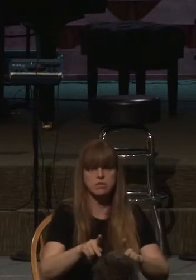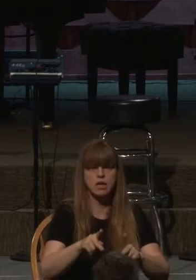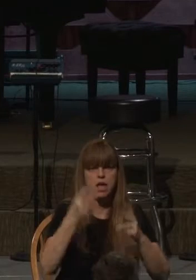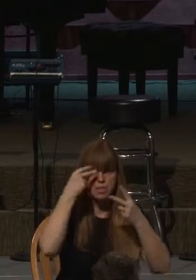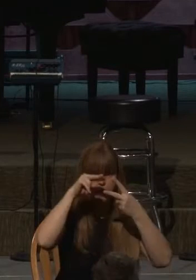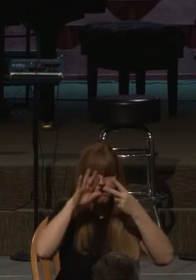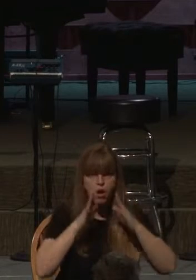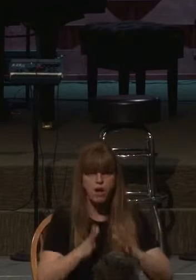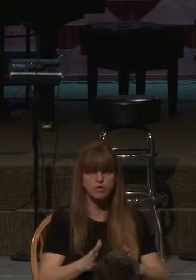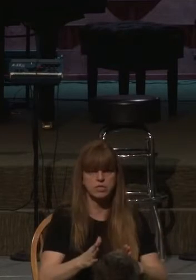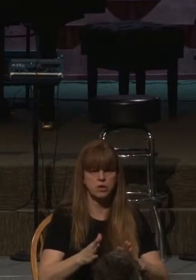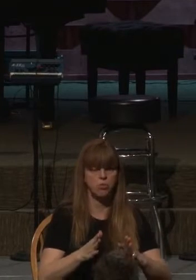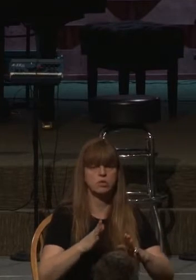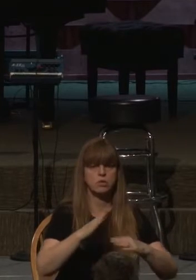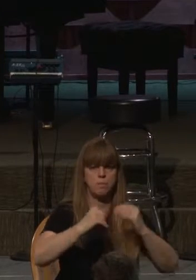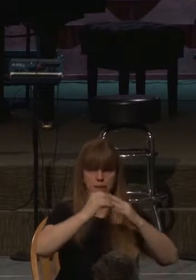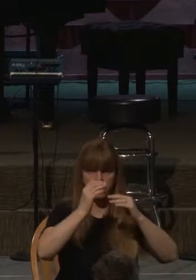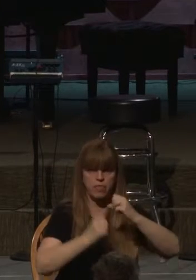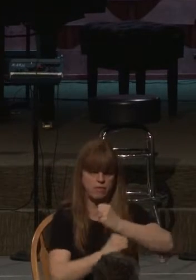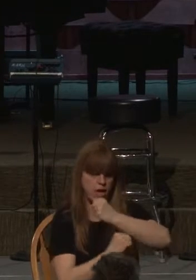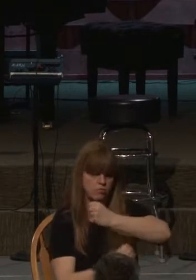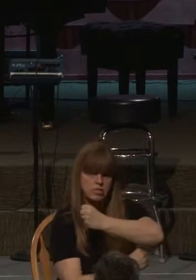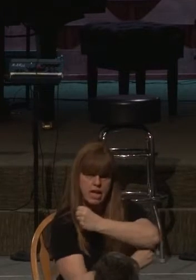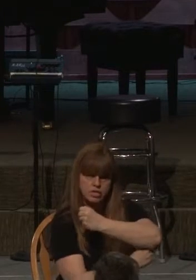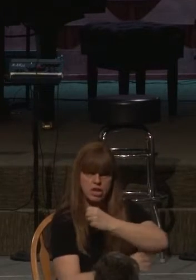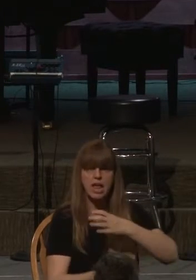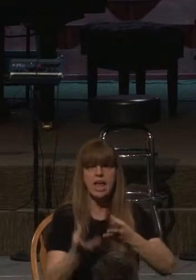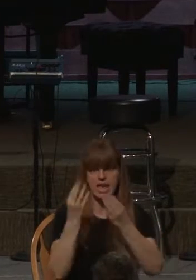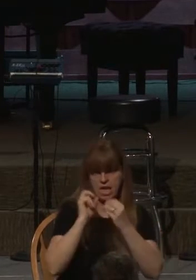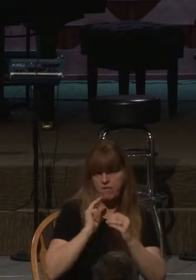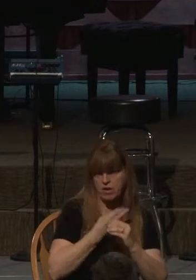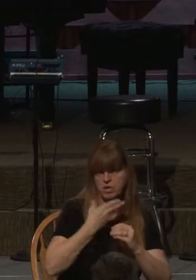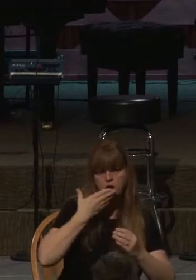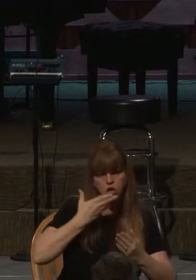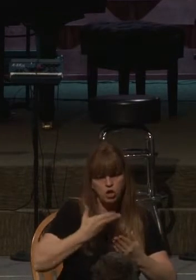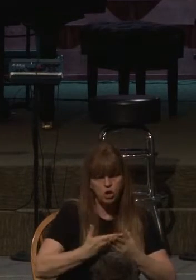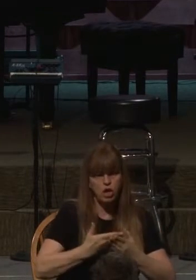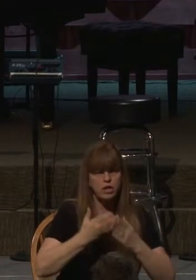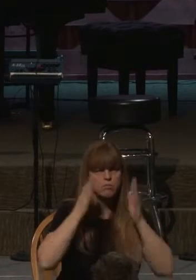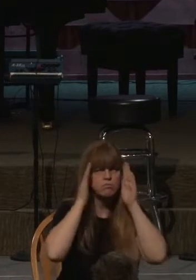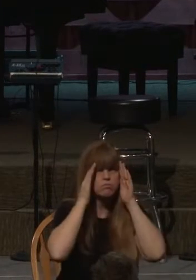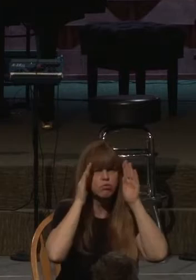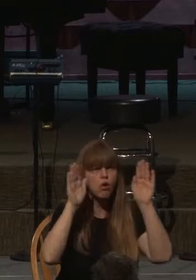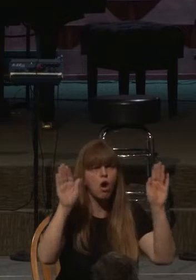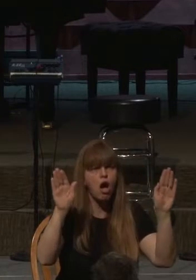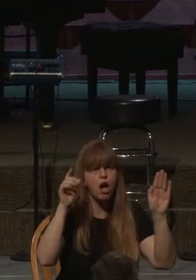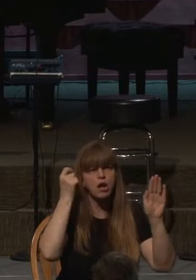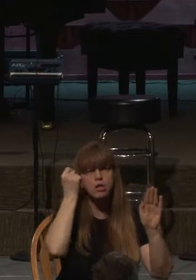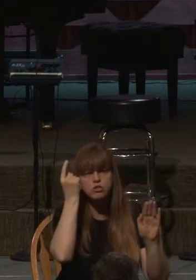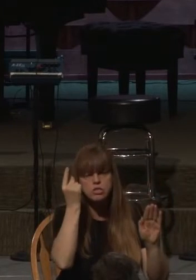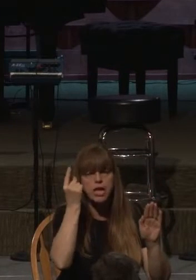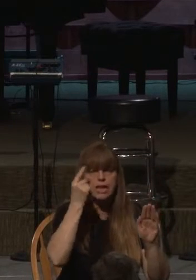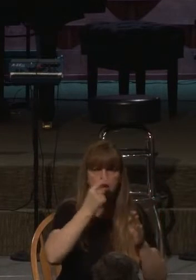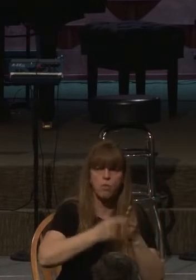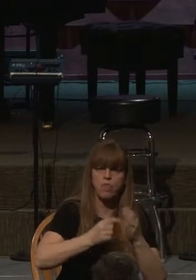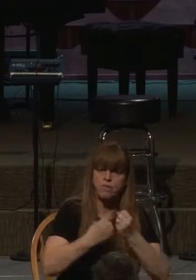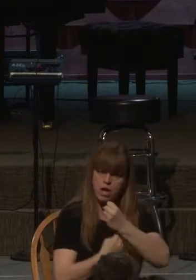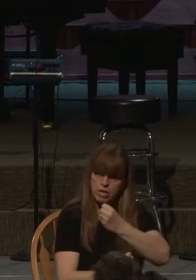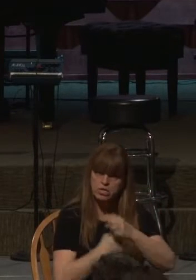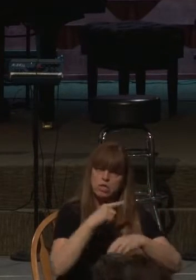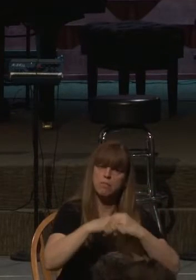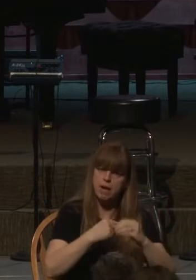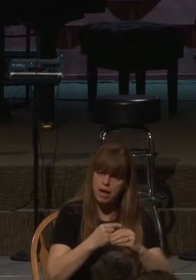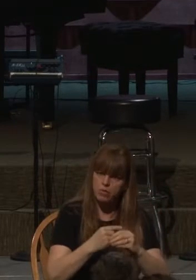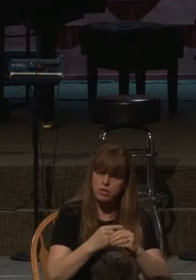prophets were given to lay the foundation and to give us a good, broad understanding of what that foundation is all about, and that has been